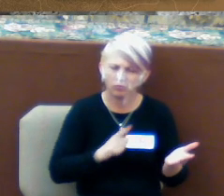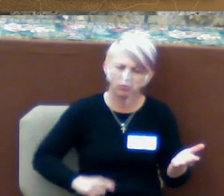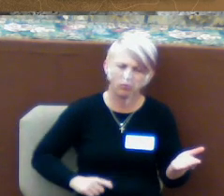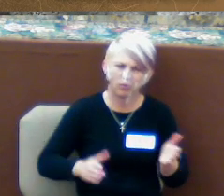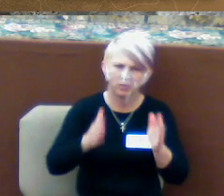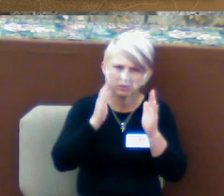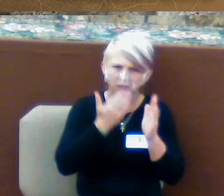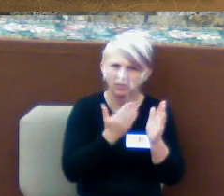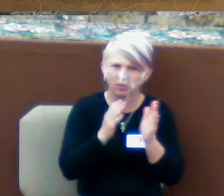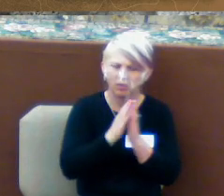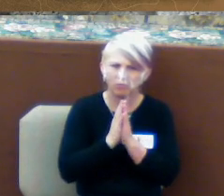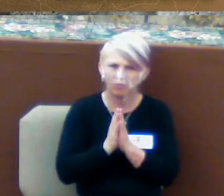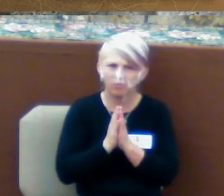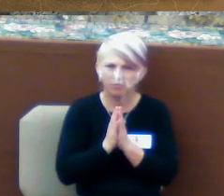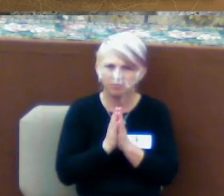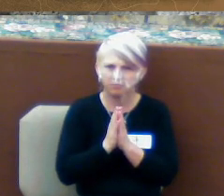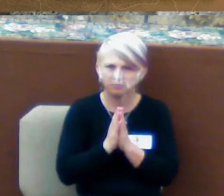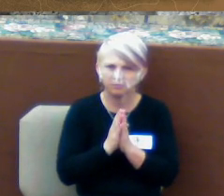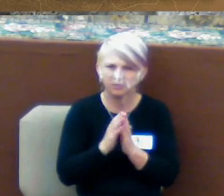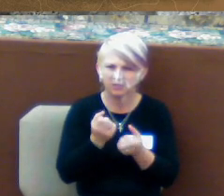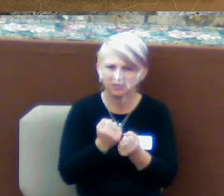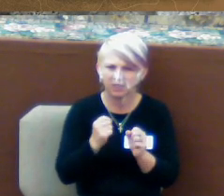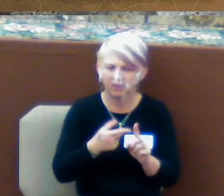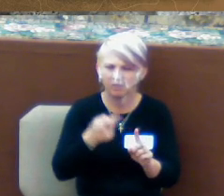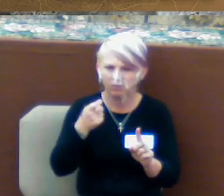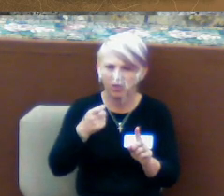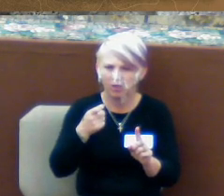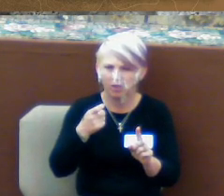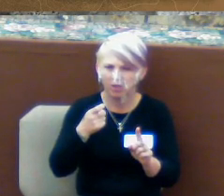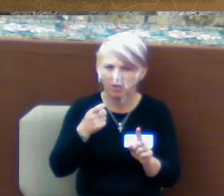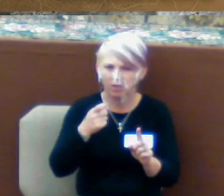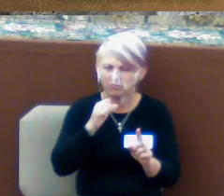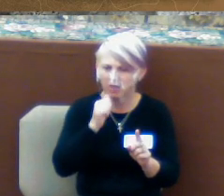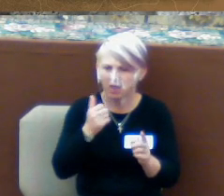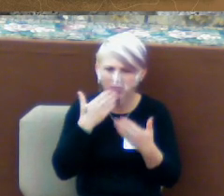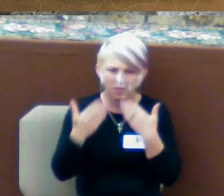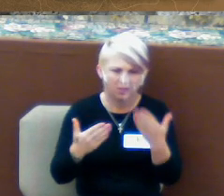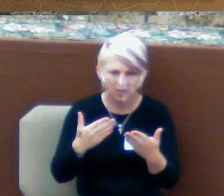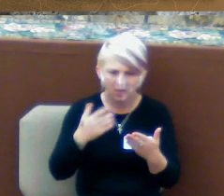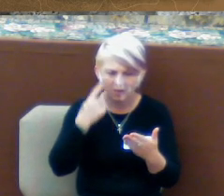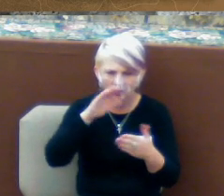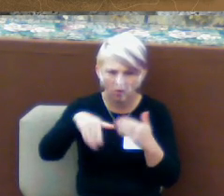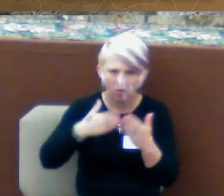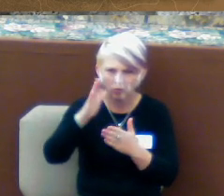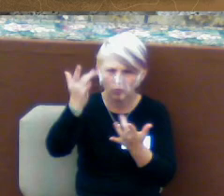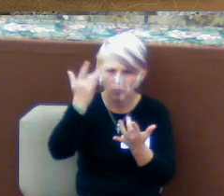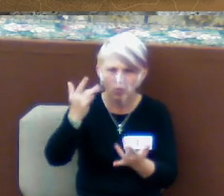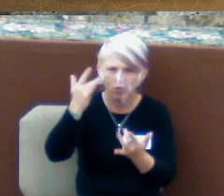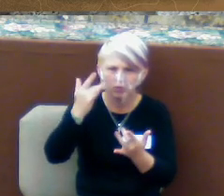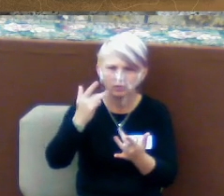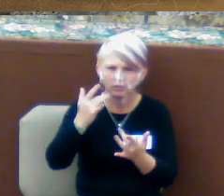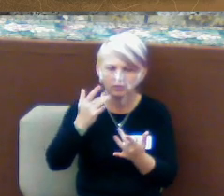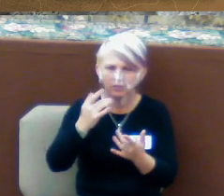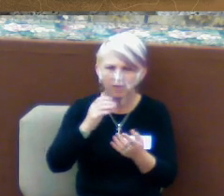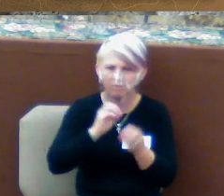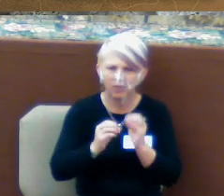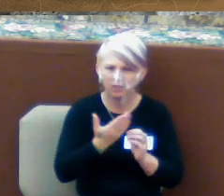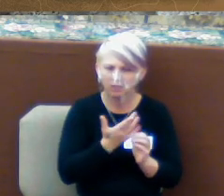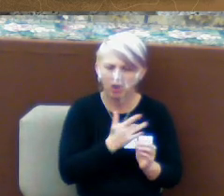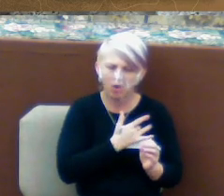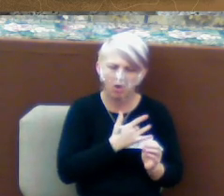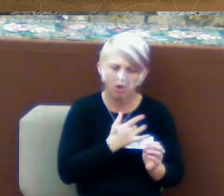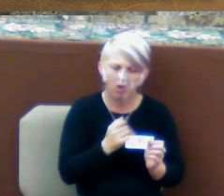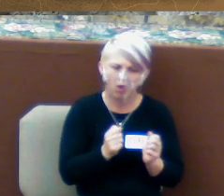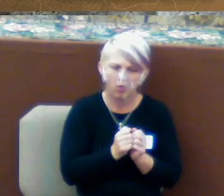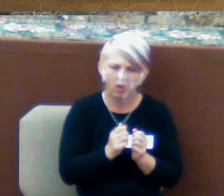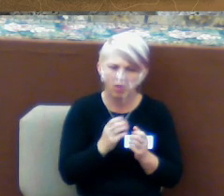to our prayer. Deliver us from ingratitude for all your mercies, and restore our hearts to hope